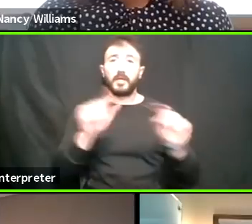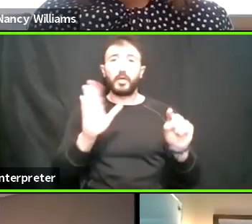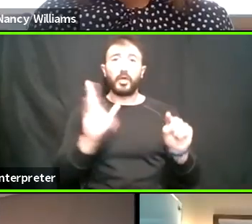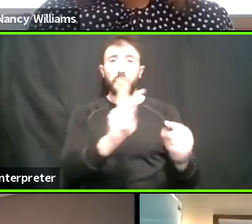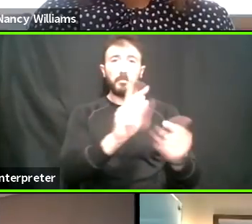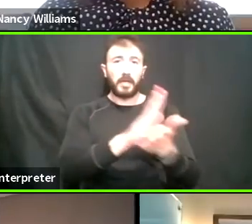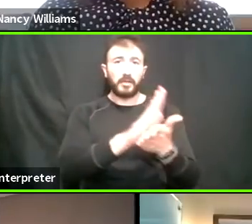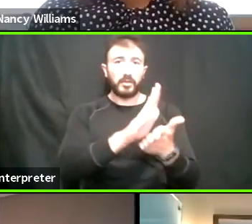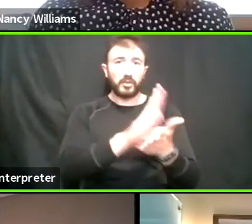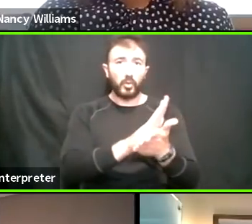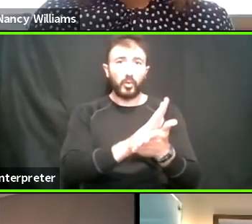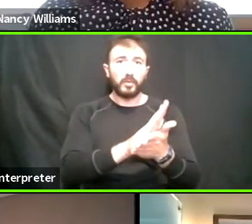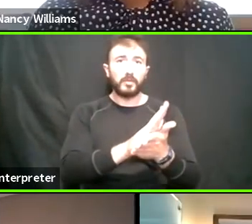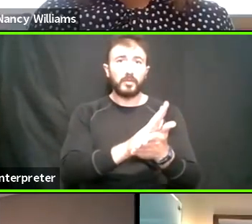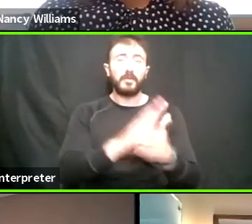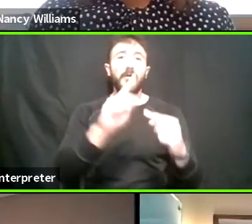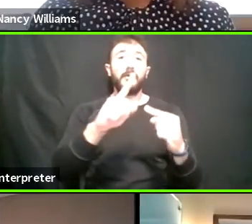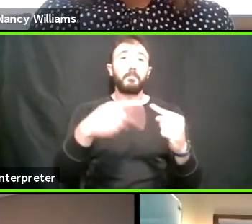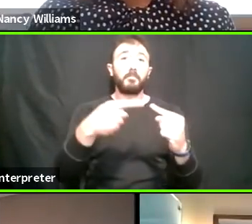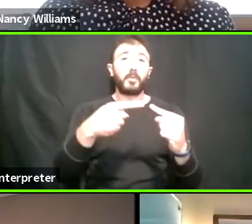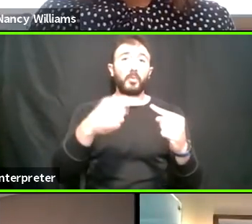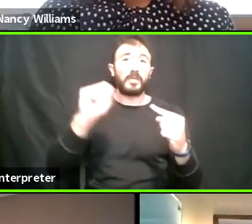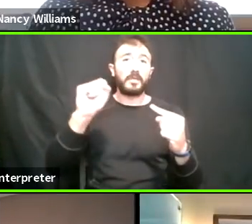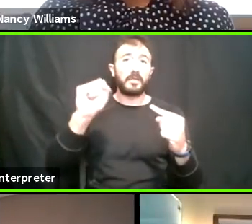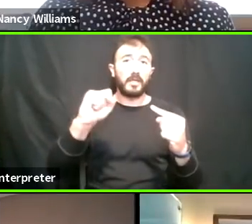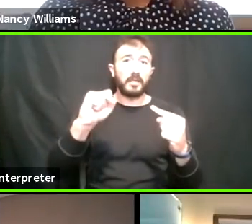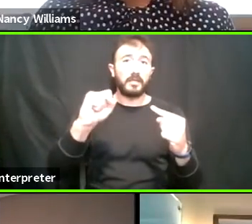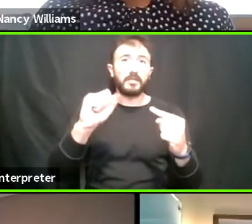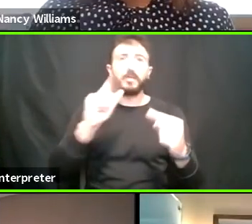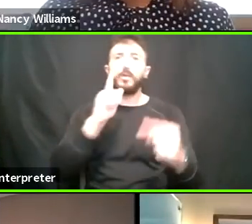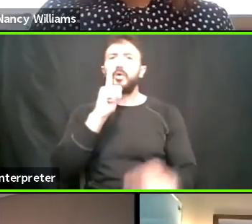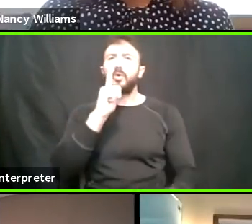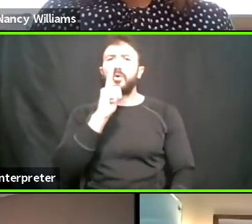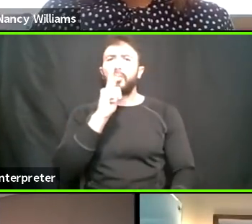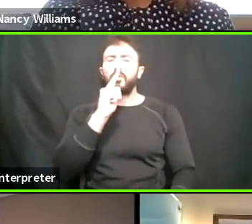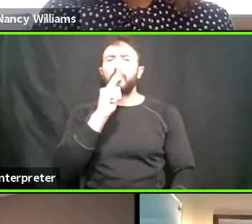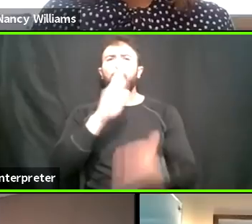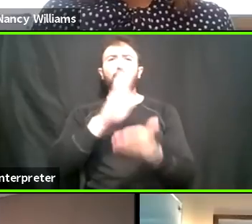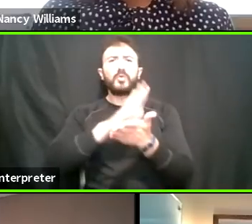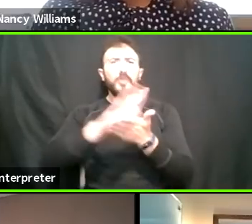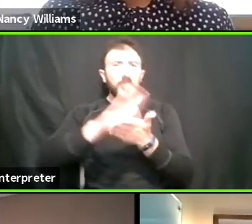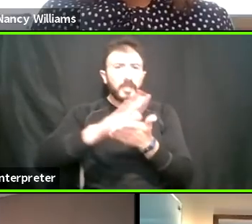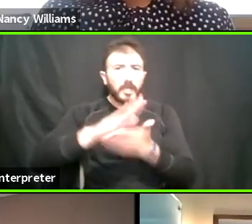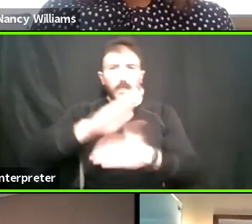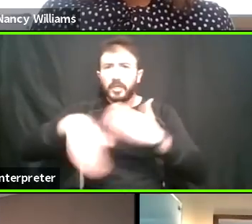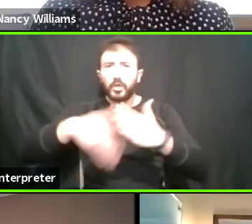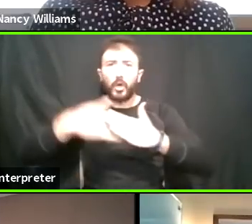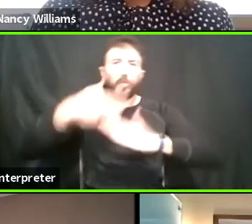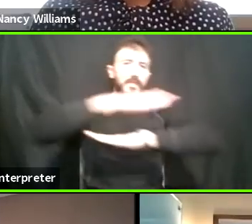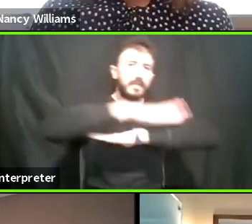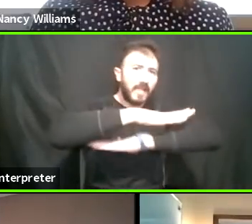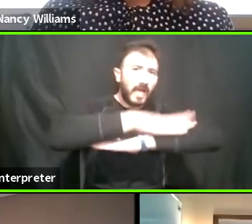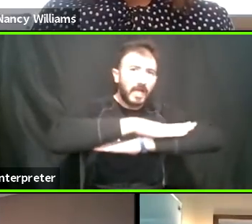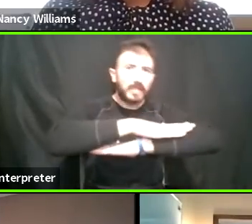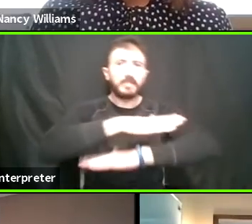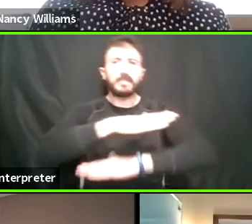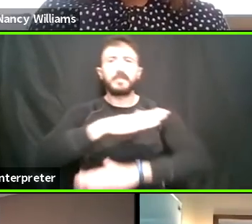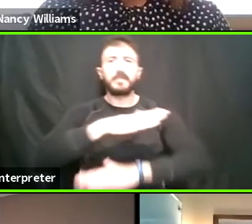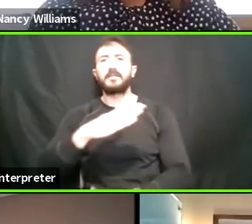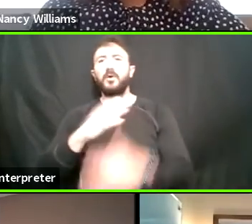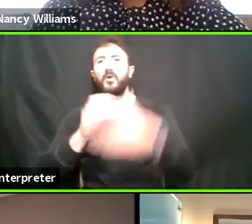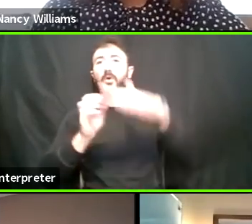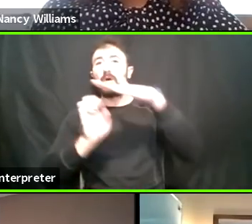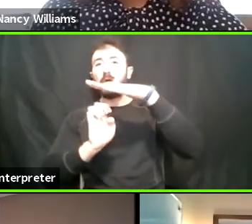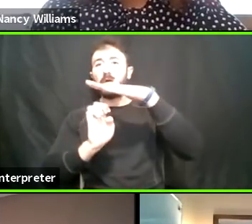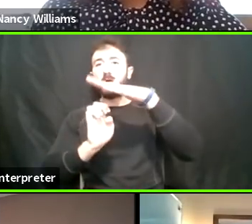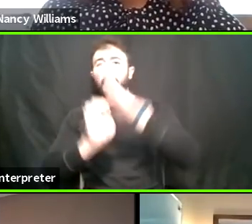students back in schools, who's going to wipe down the desk, and who's going to wipe down the elevator buttons